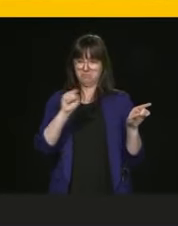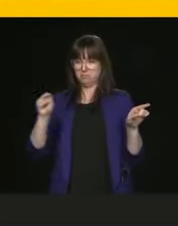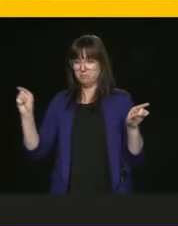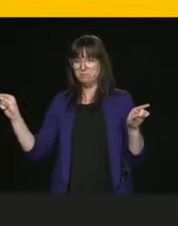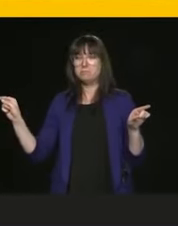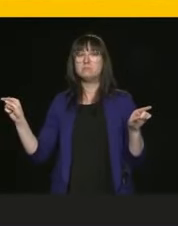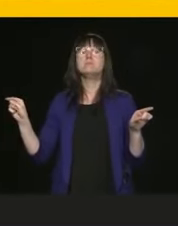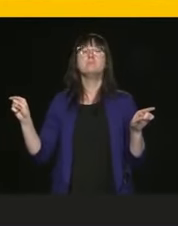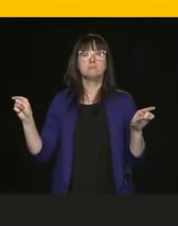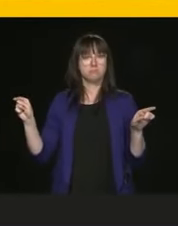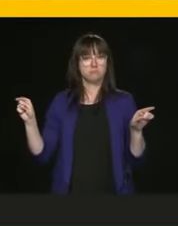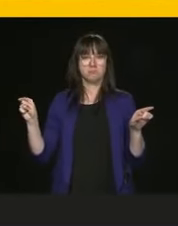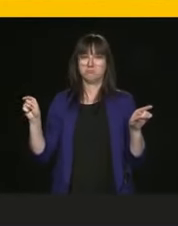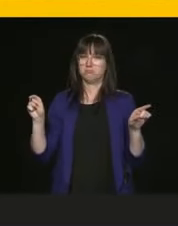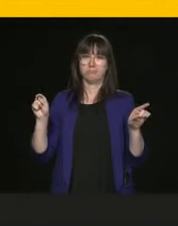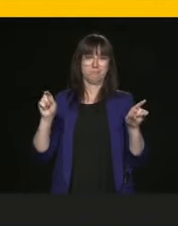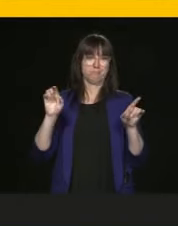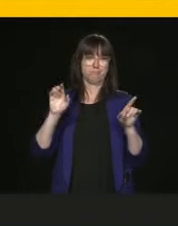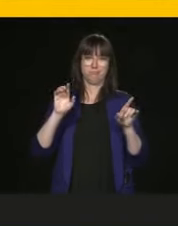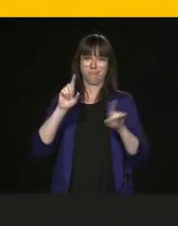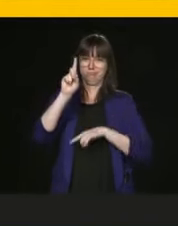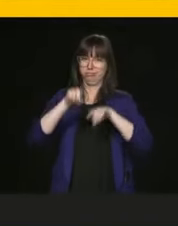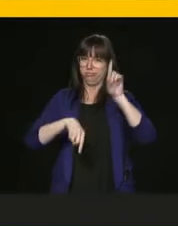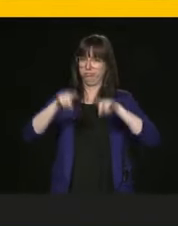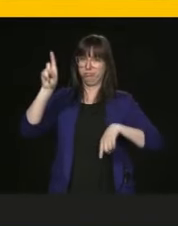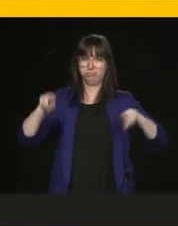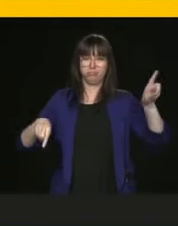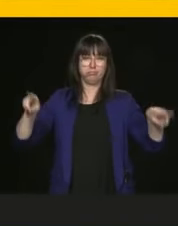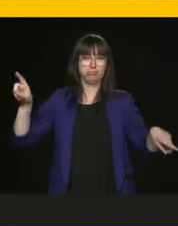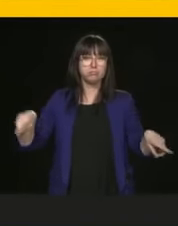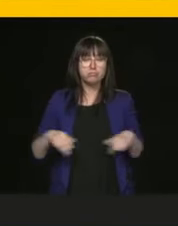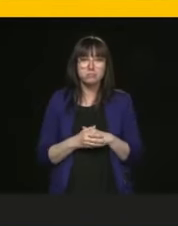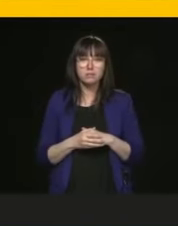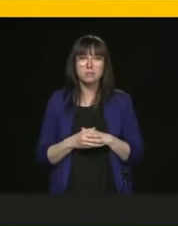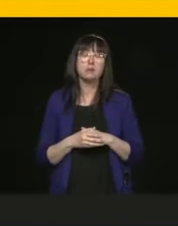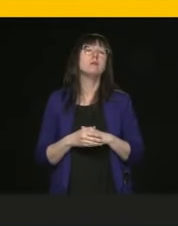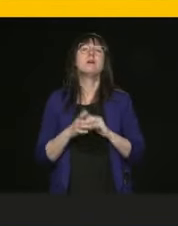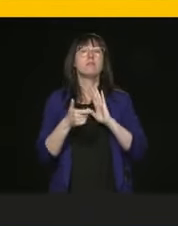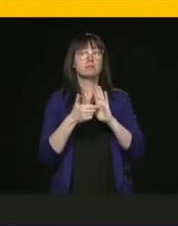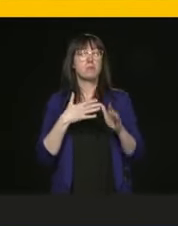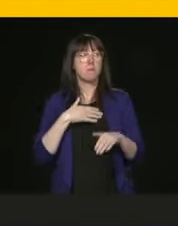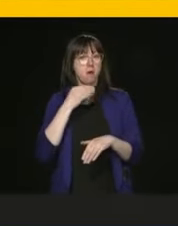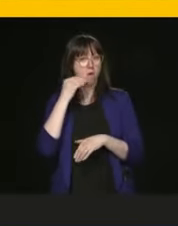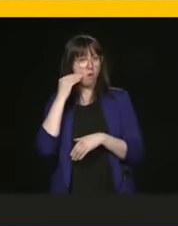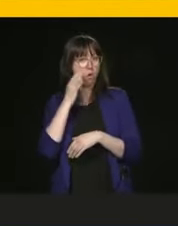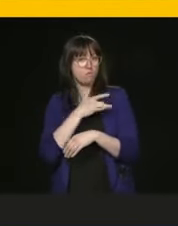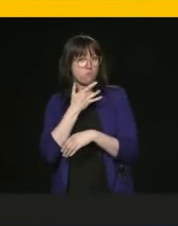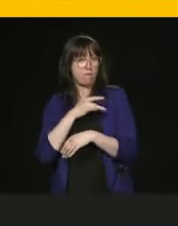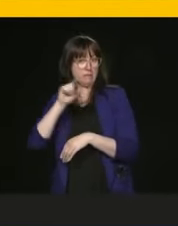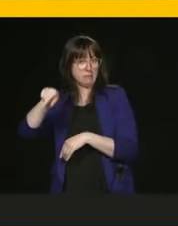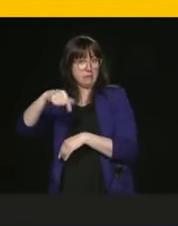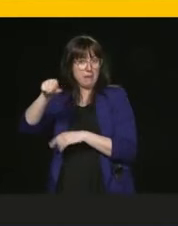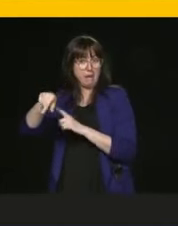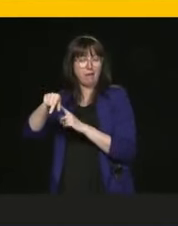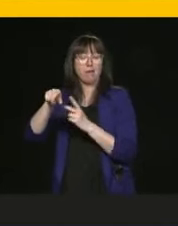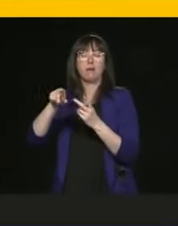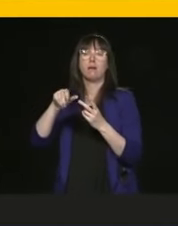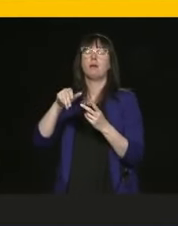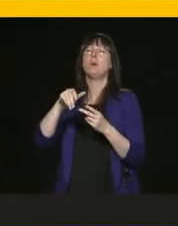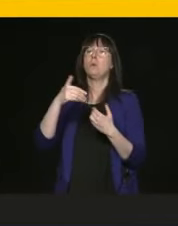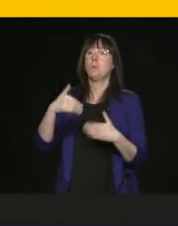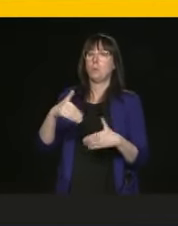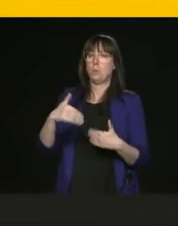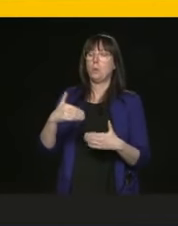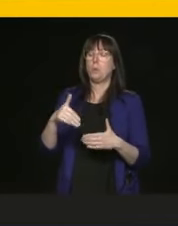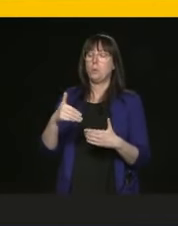circumstances, and this is the case in my home province in Quebec. And the federal government is always